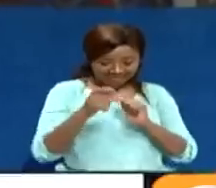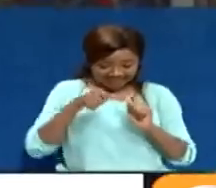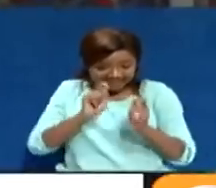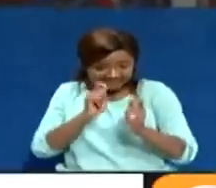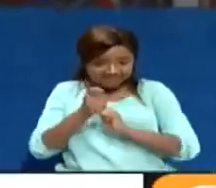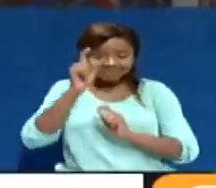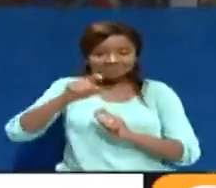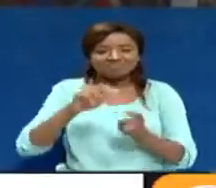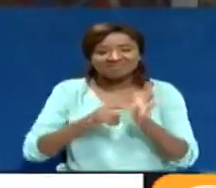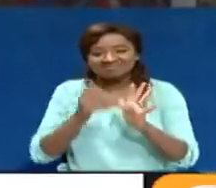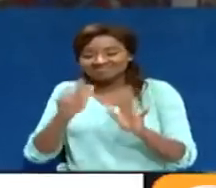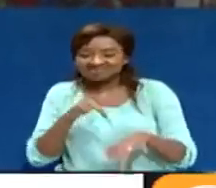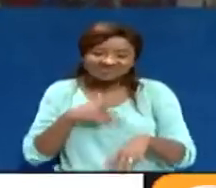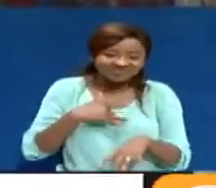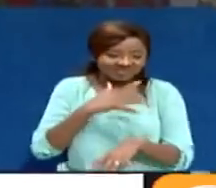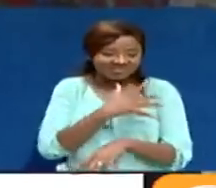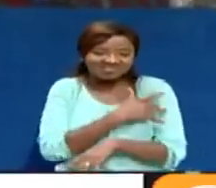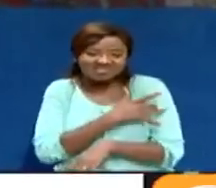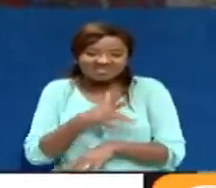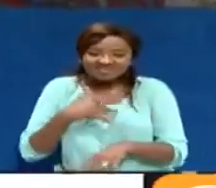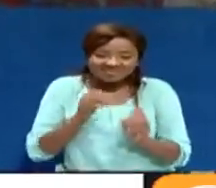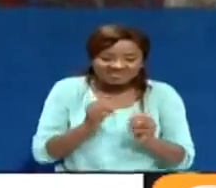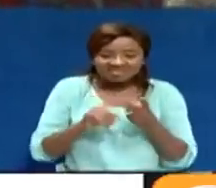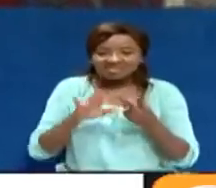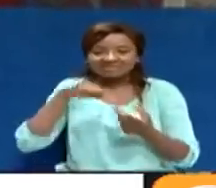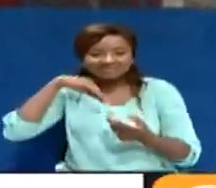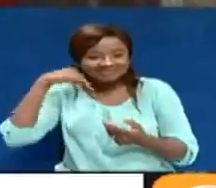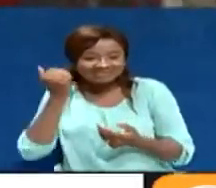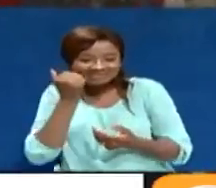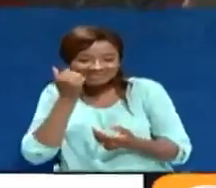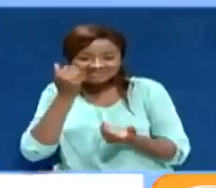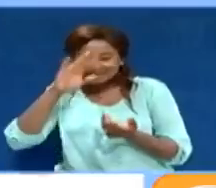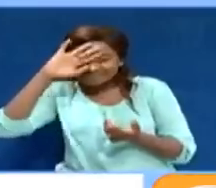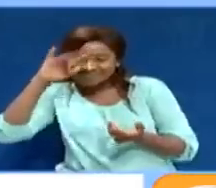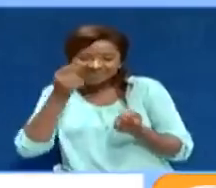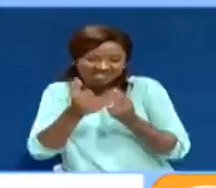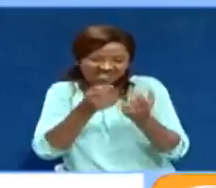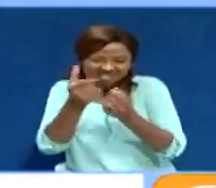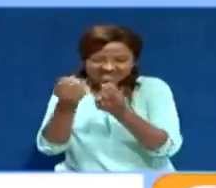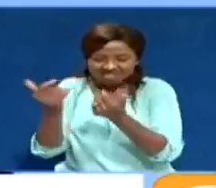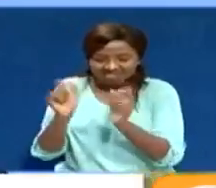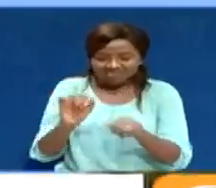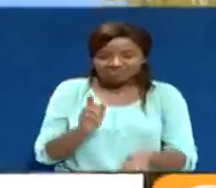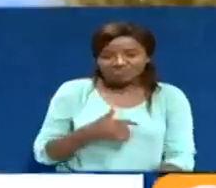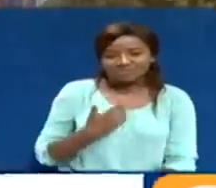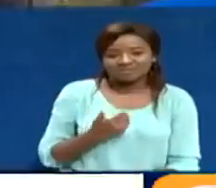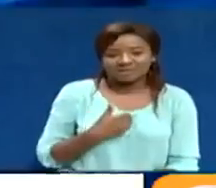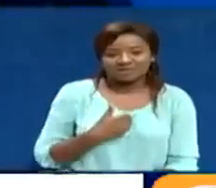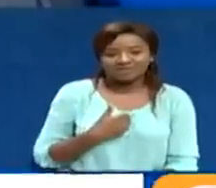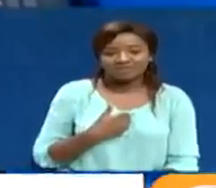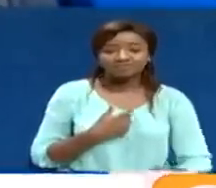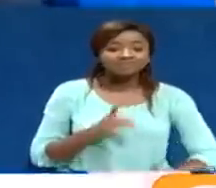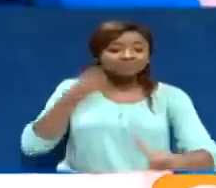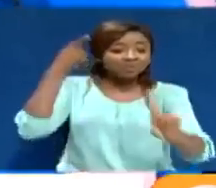The organization that works under the African Union is, however, encouraging active reporting of all the side effects experienced for